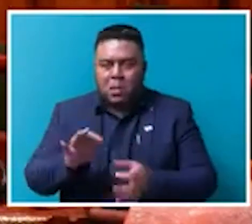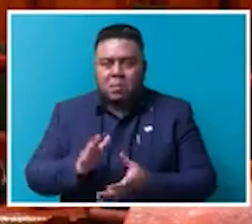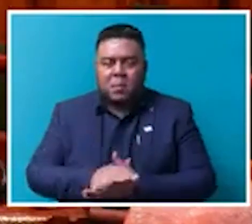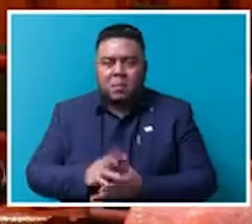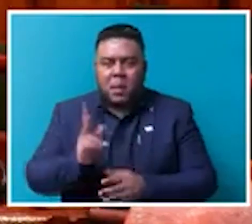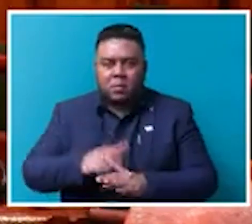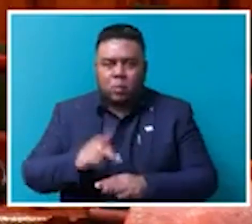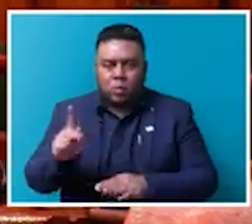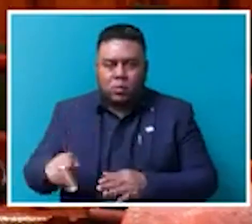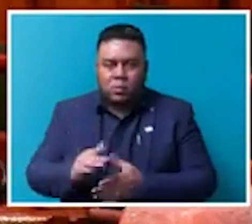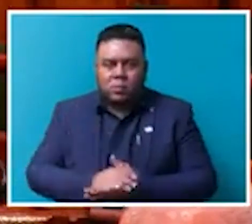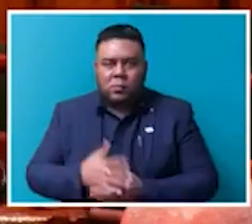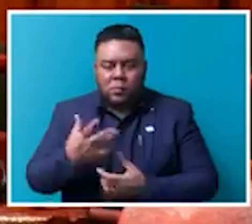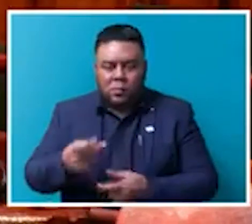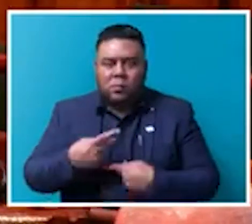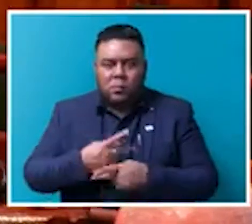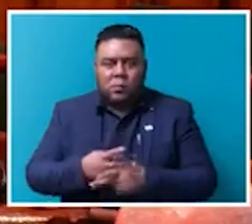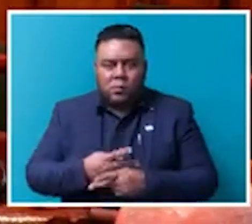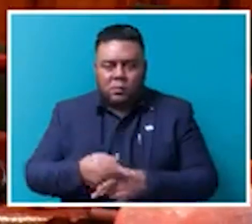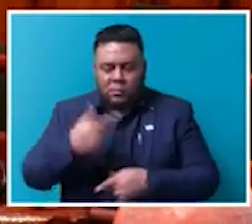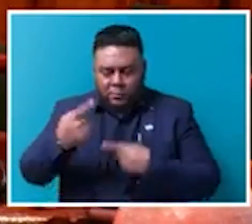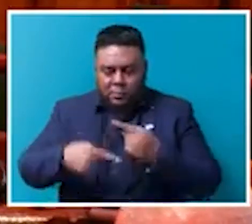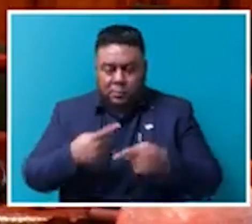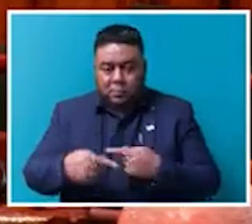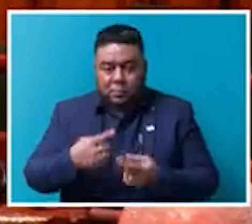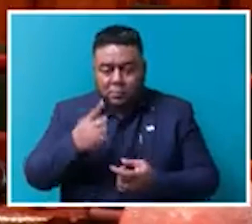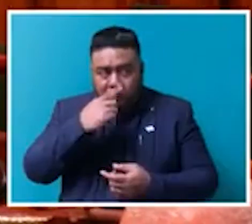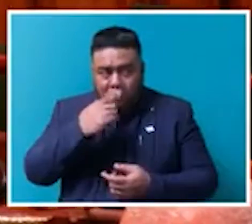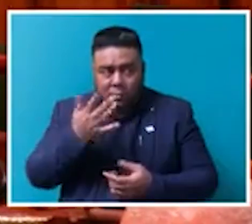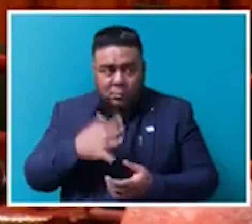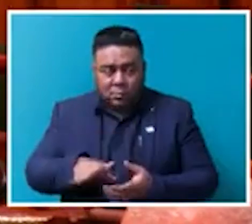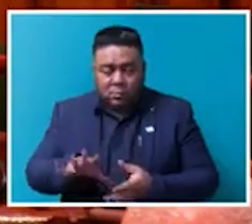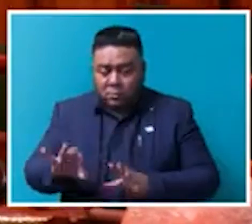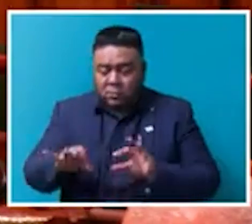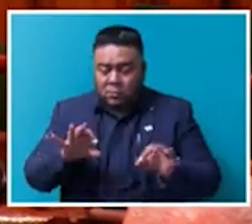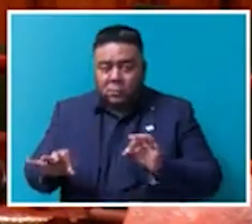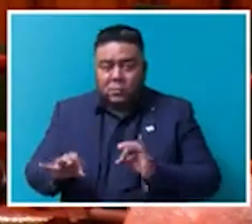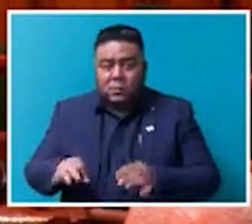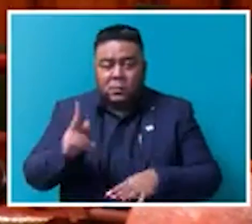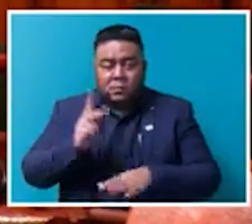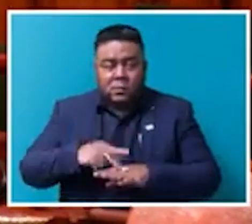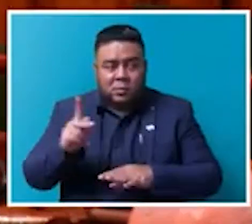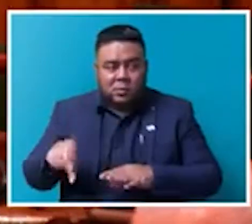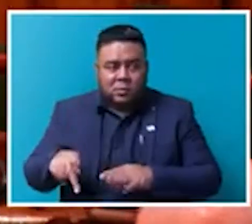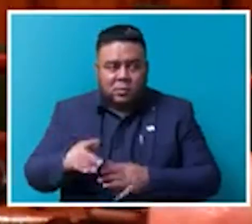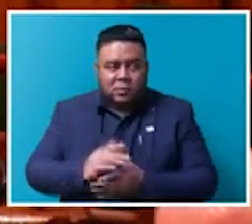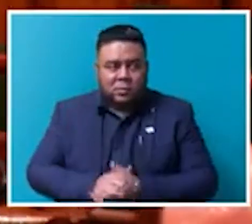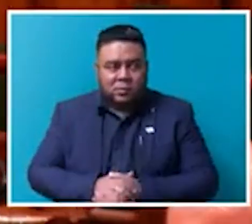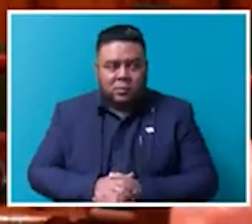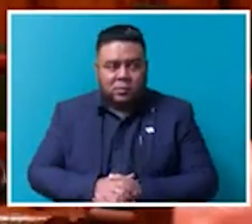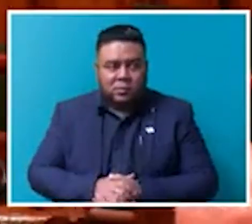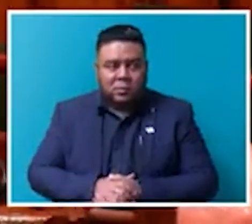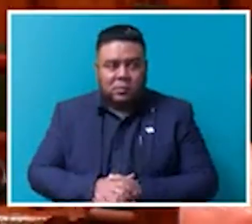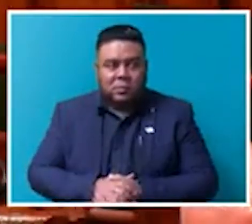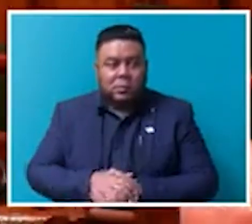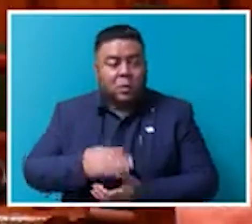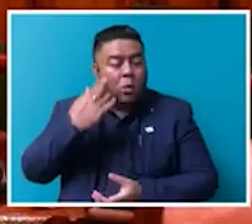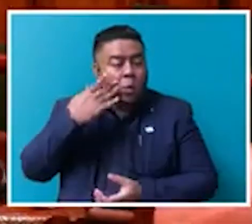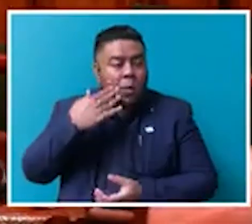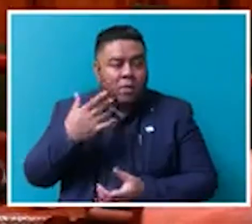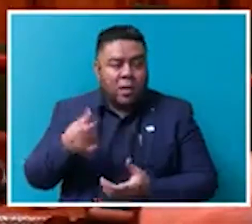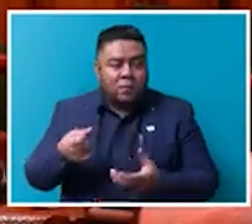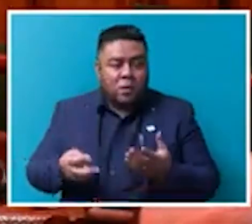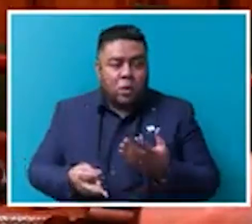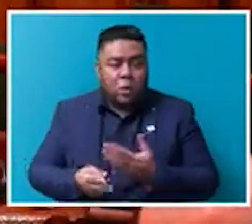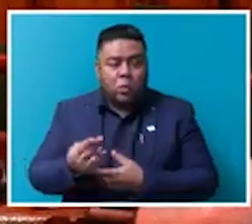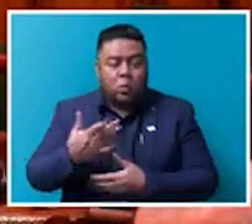We have produced a schedule for those that want to come in and collect their passport depending on when they lodge their application. We are